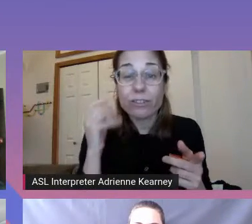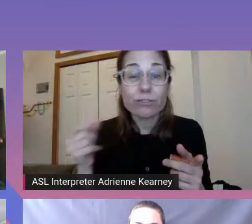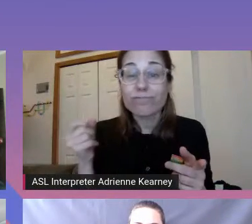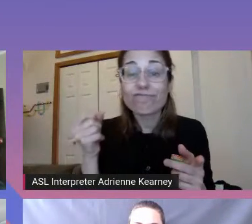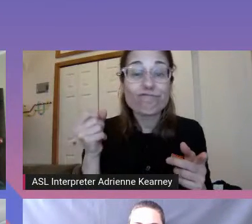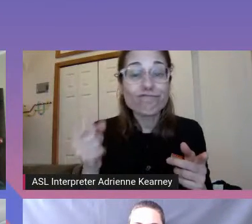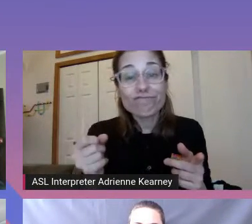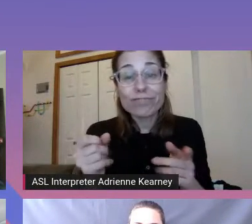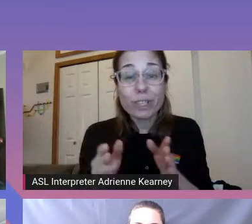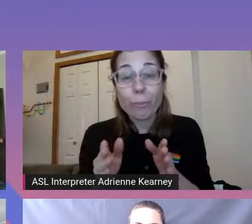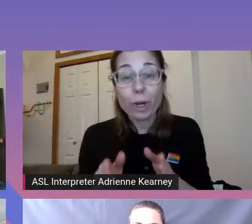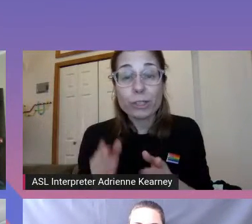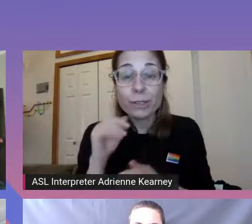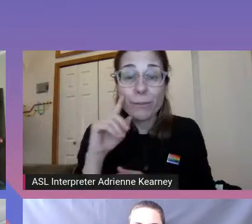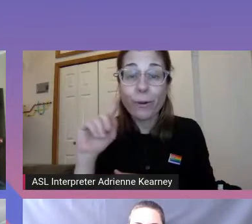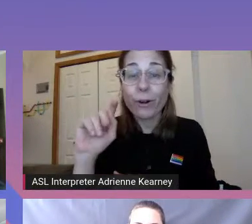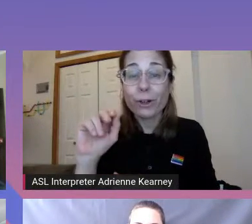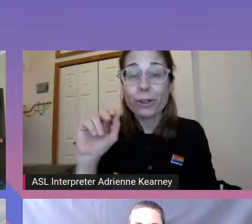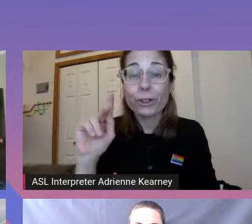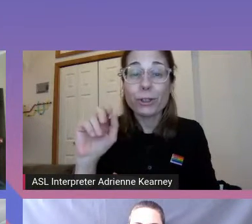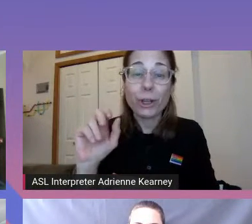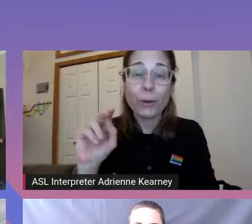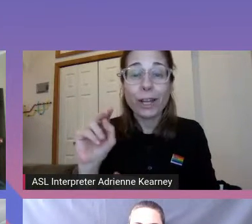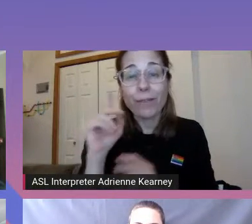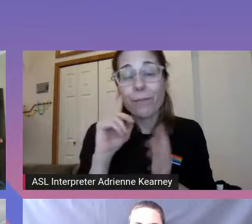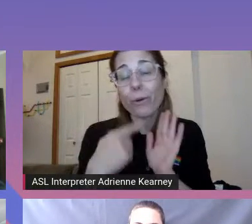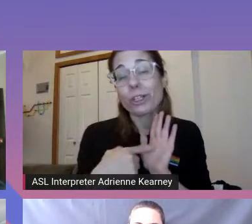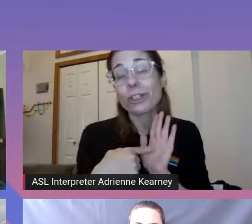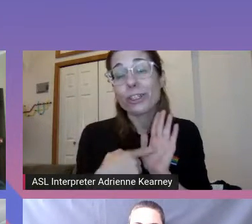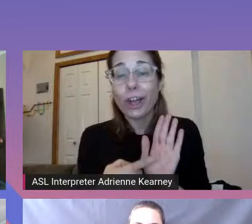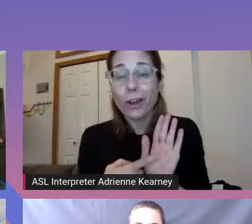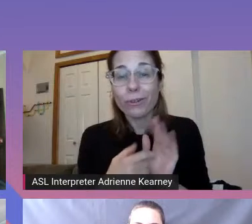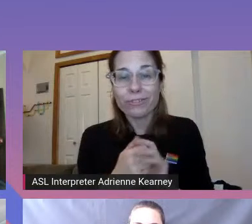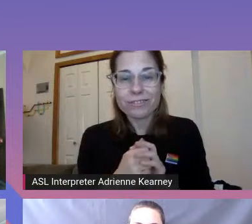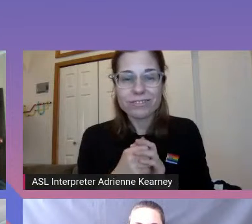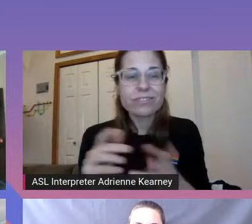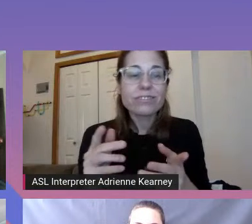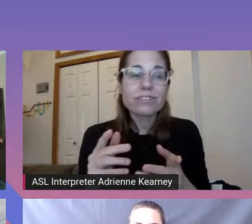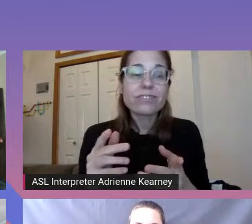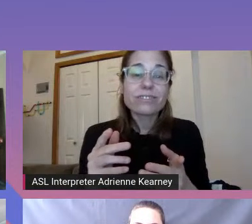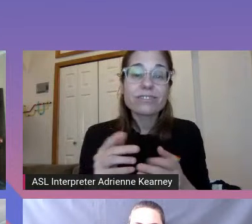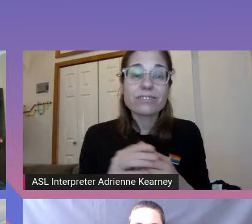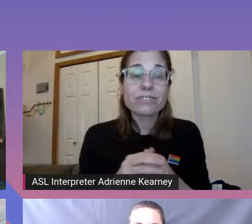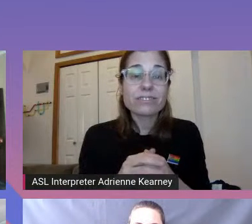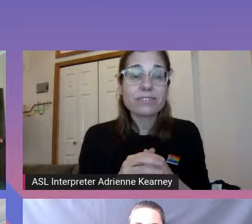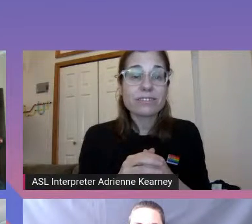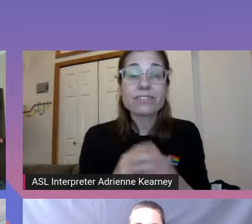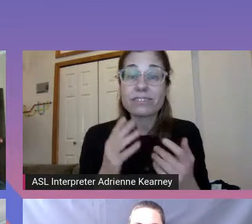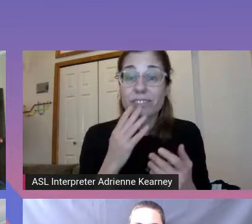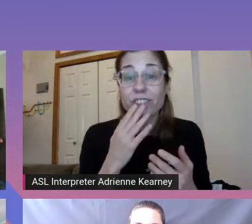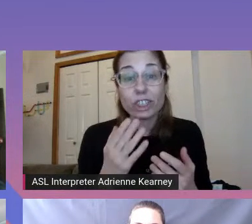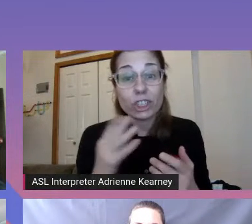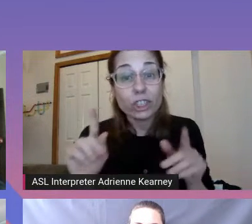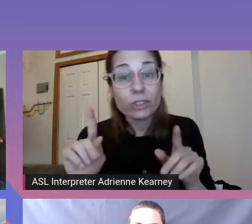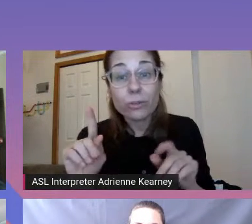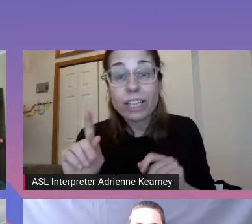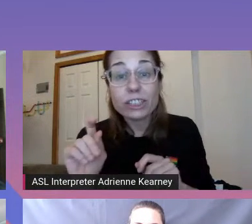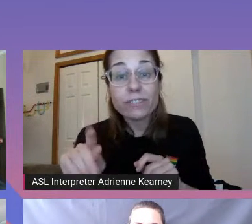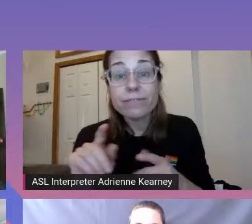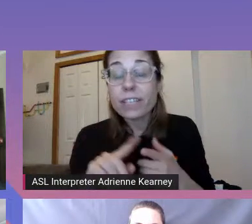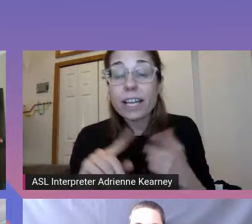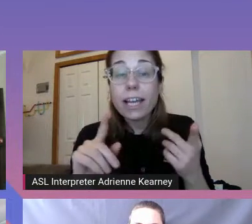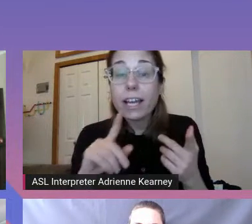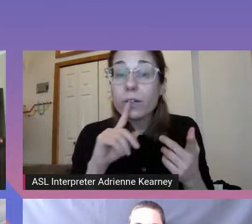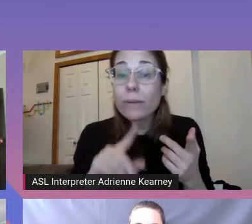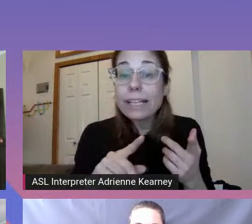It is a great question. And I think just as a very simple matter of practice, whether you're working for an organization or you are